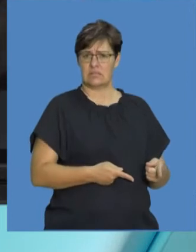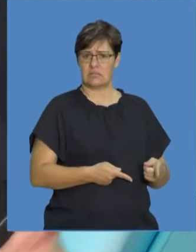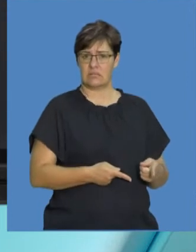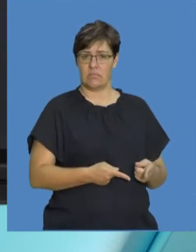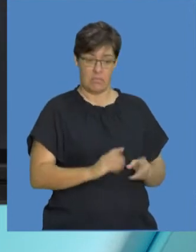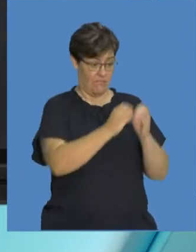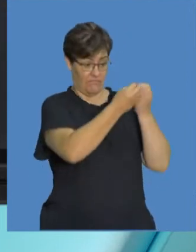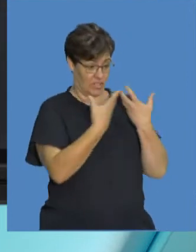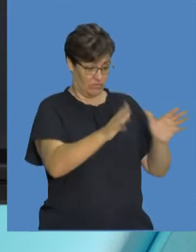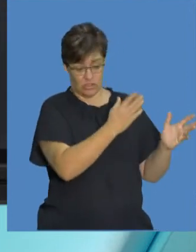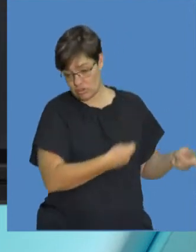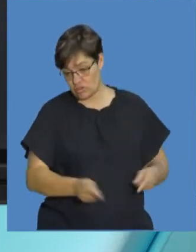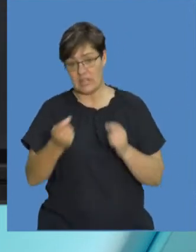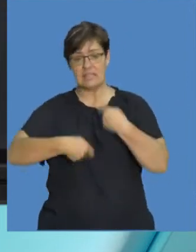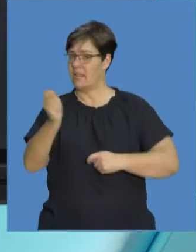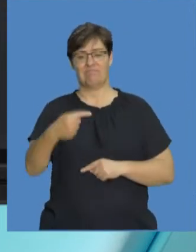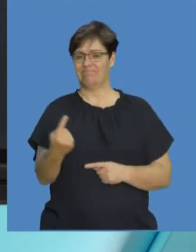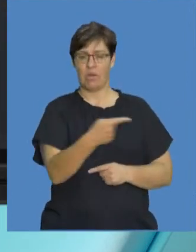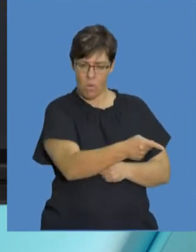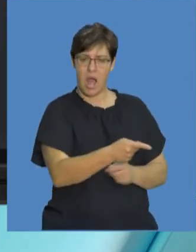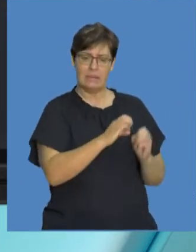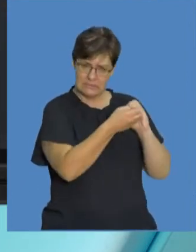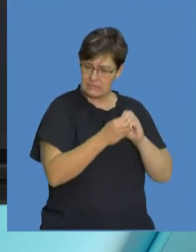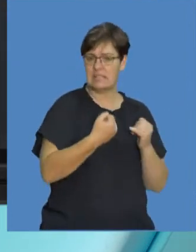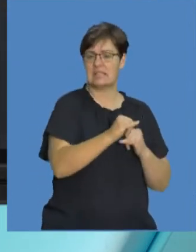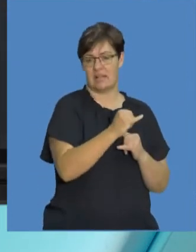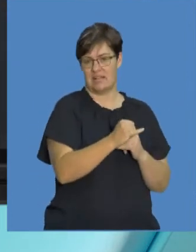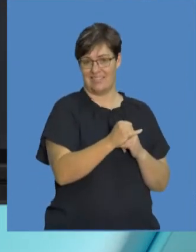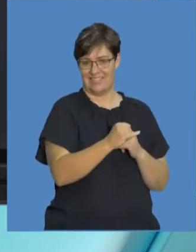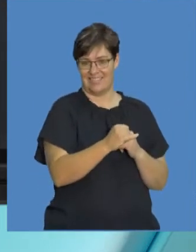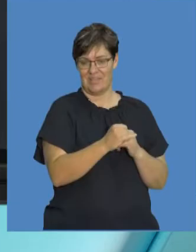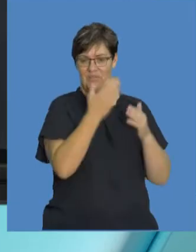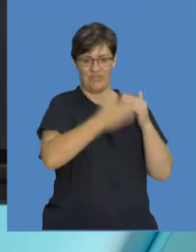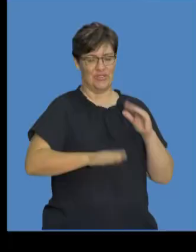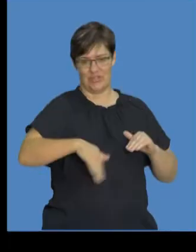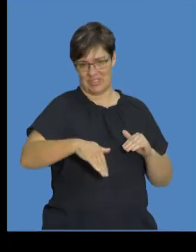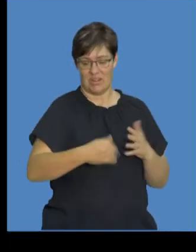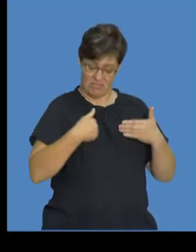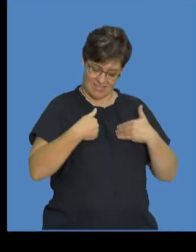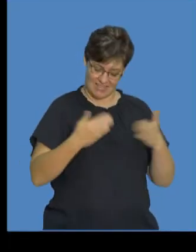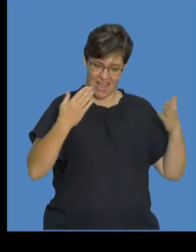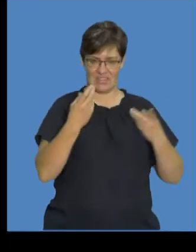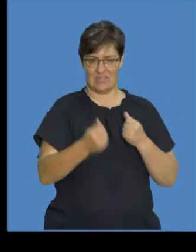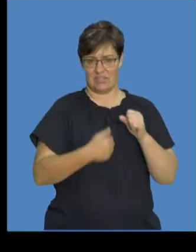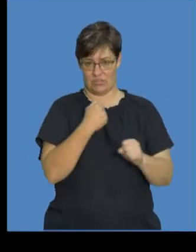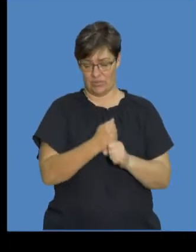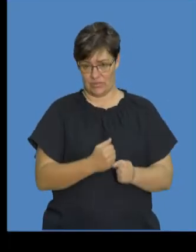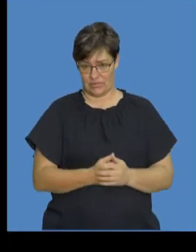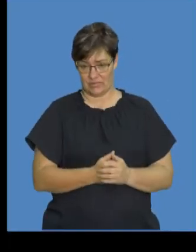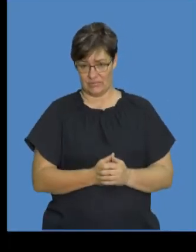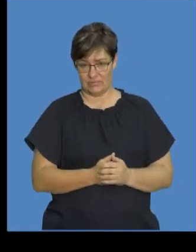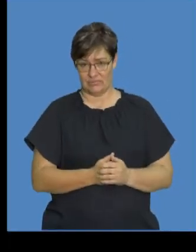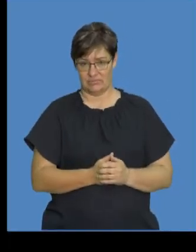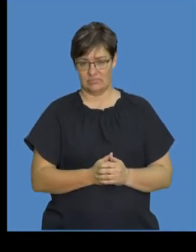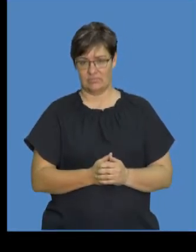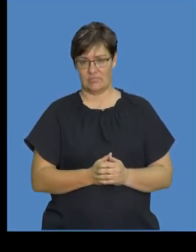completely manufactured, right? That would be unfinished items at the beginning of the financial period.